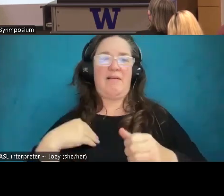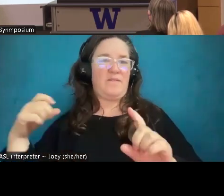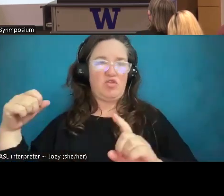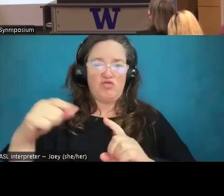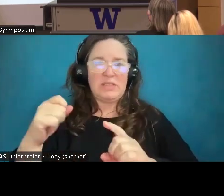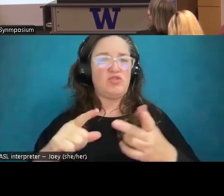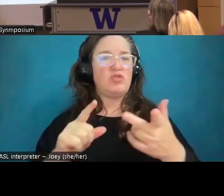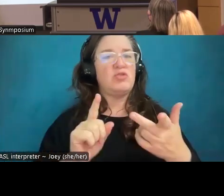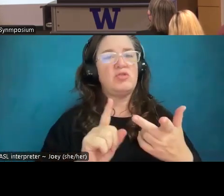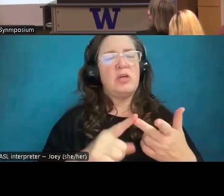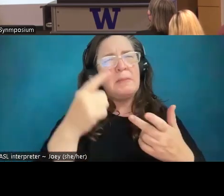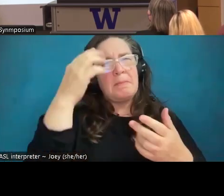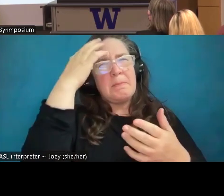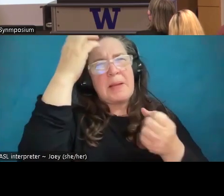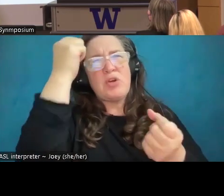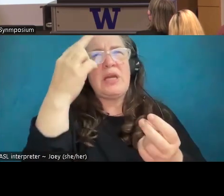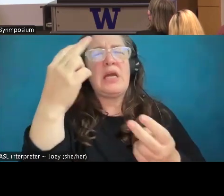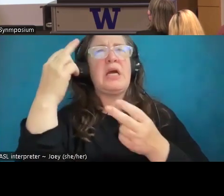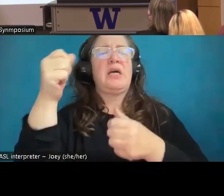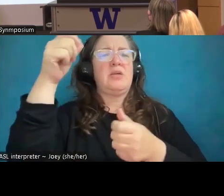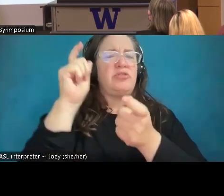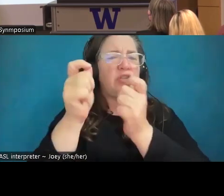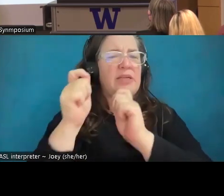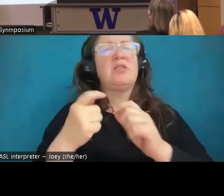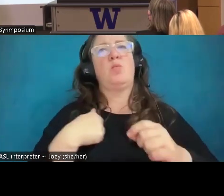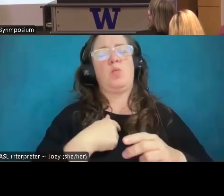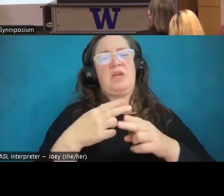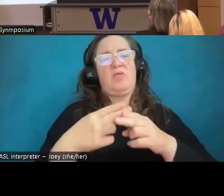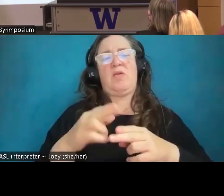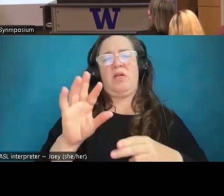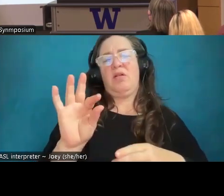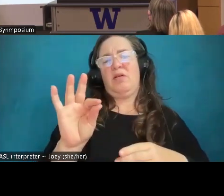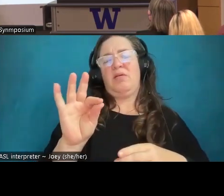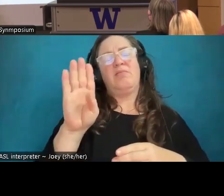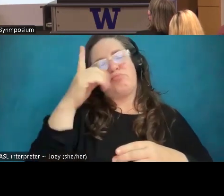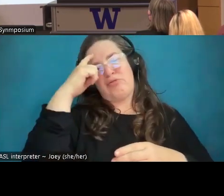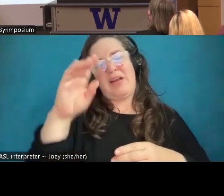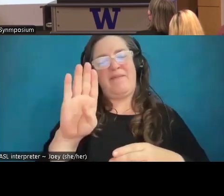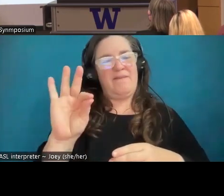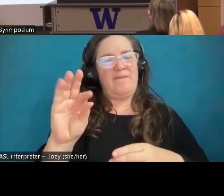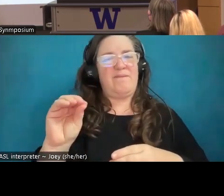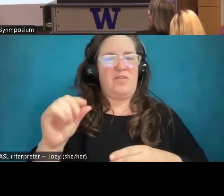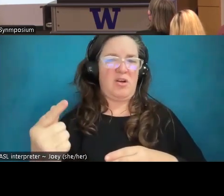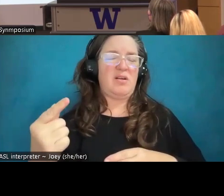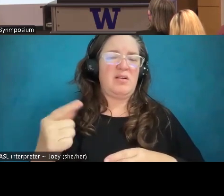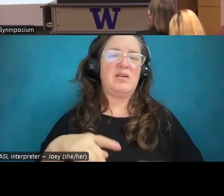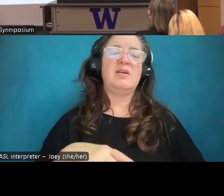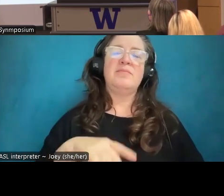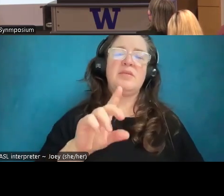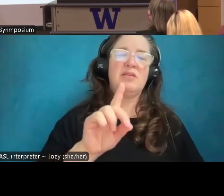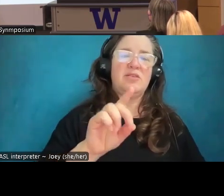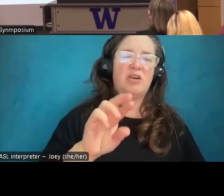changes. We refer to more commonly as brain fog, which Dr. Schamess will speak to in detail. We